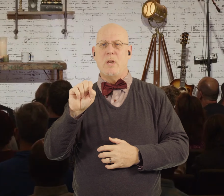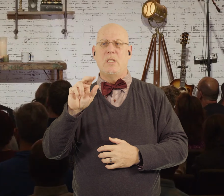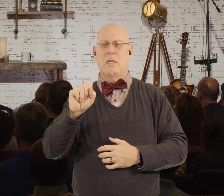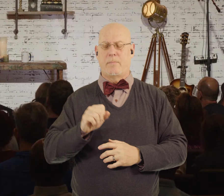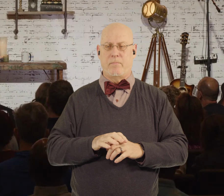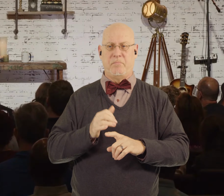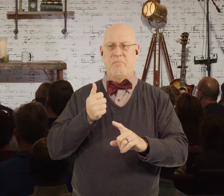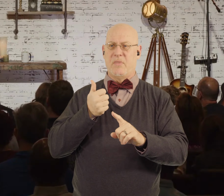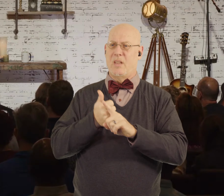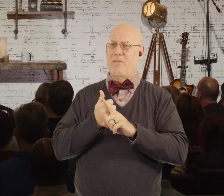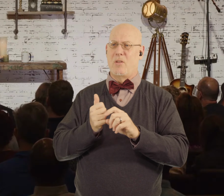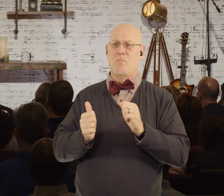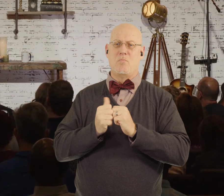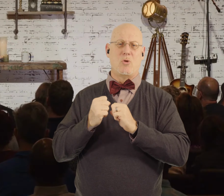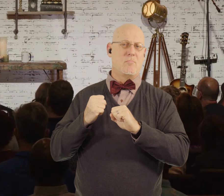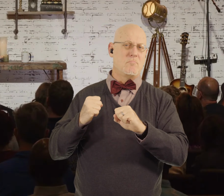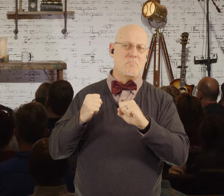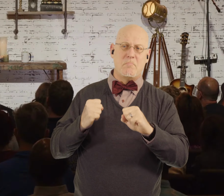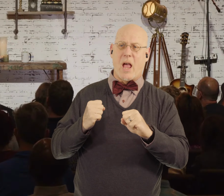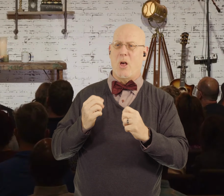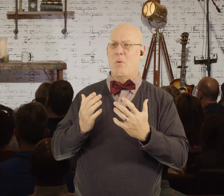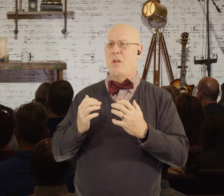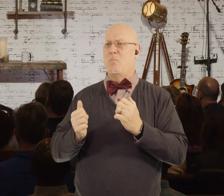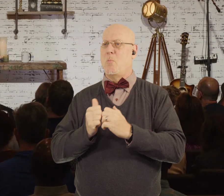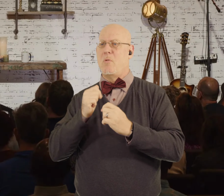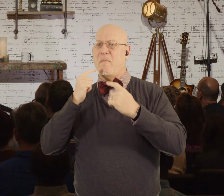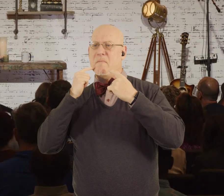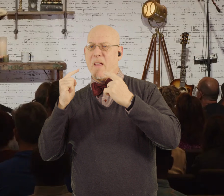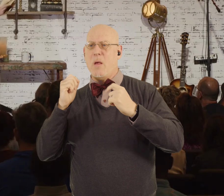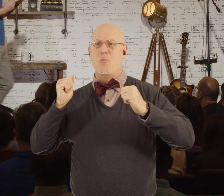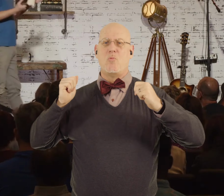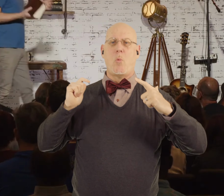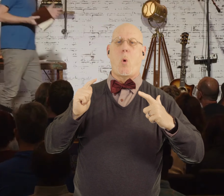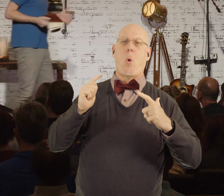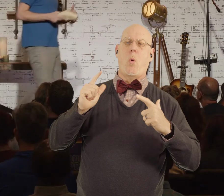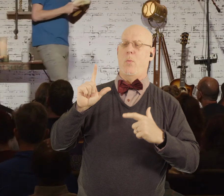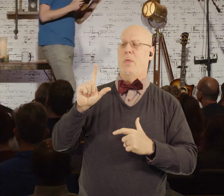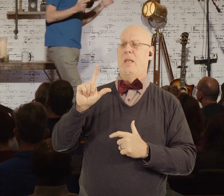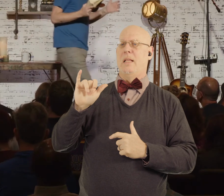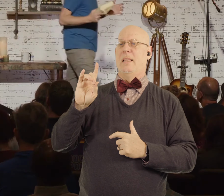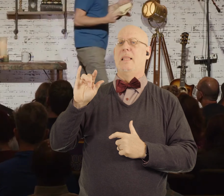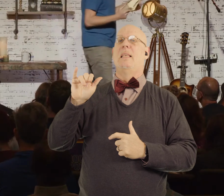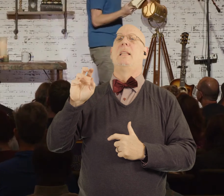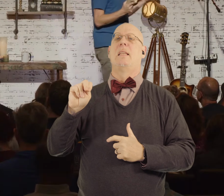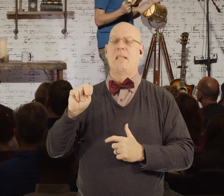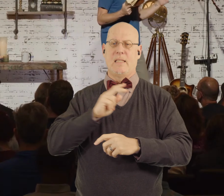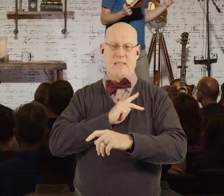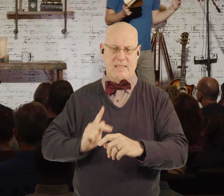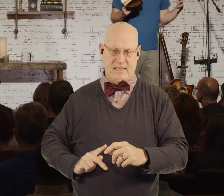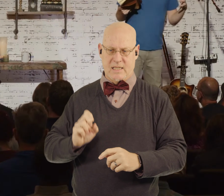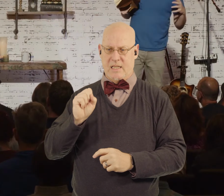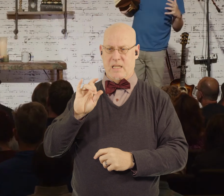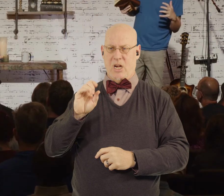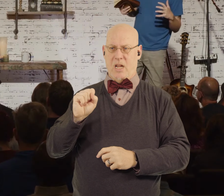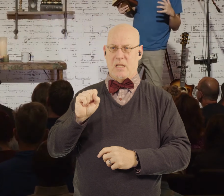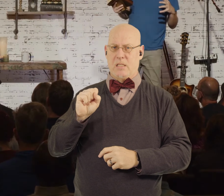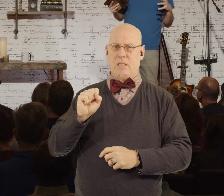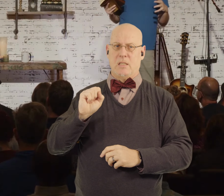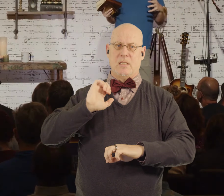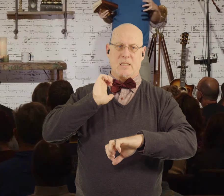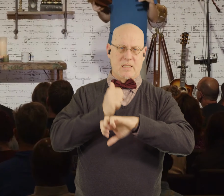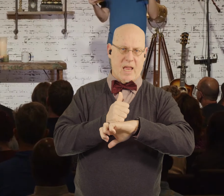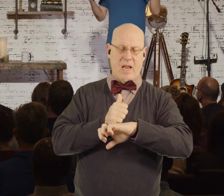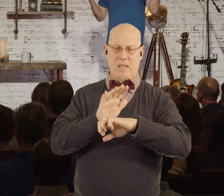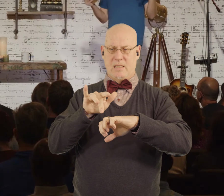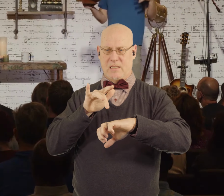as Croesus. Well, he was one of the most powerful, probably the most famous of all the Lydian kings in antiquity.